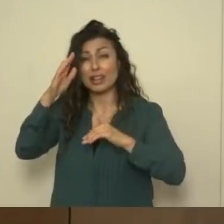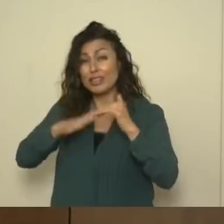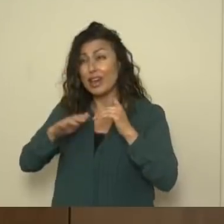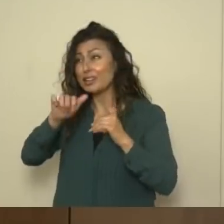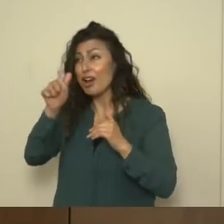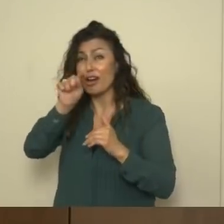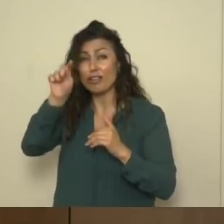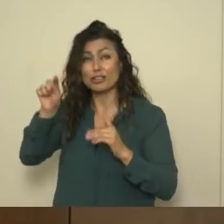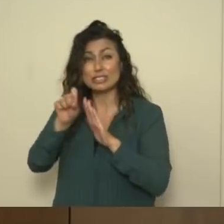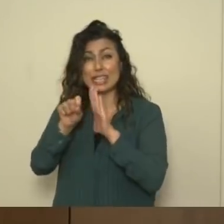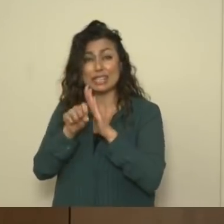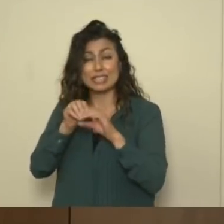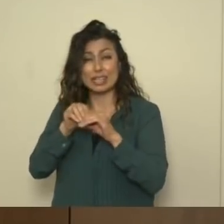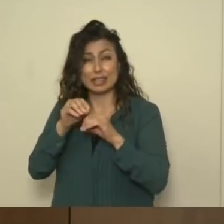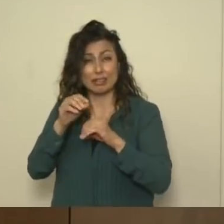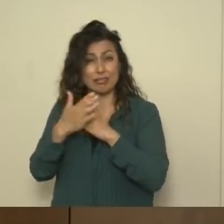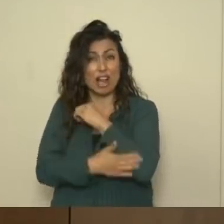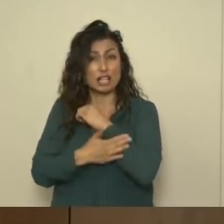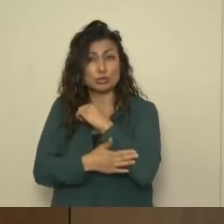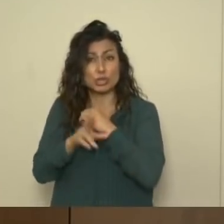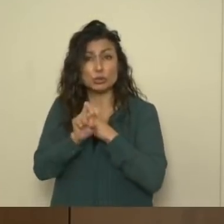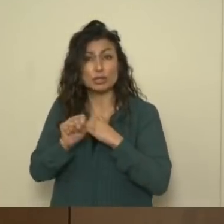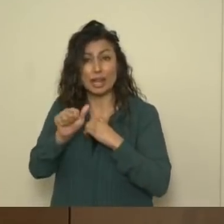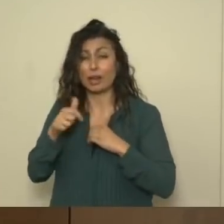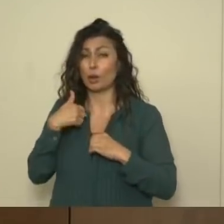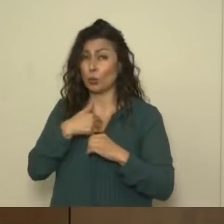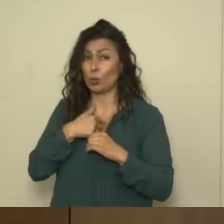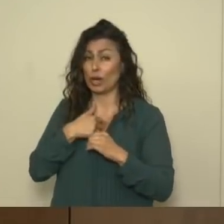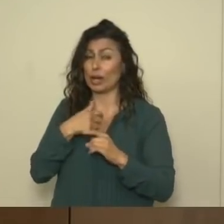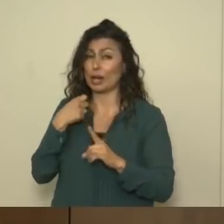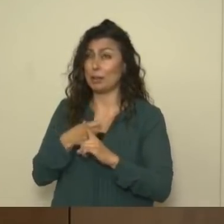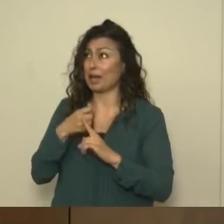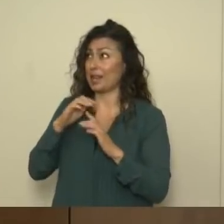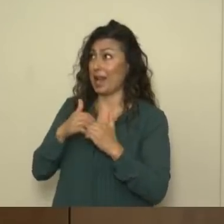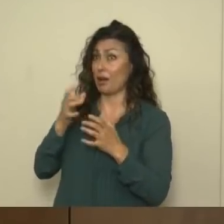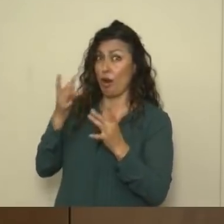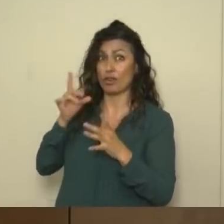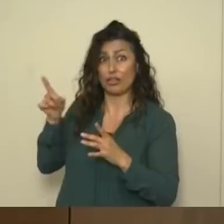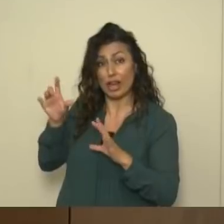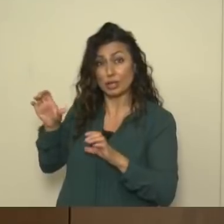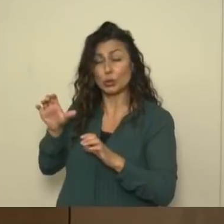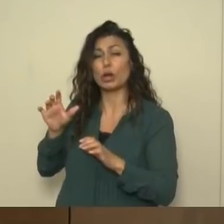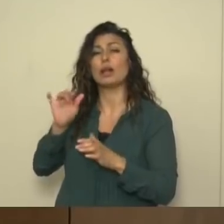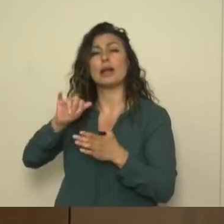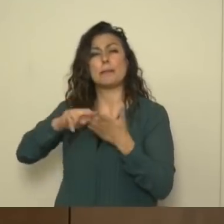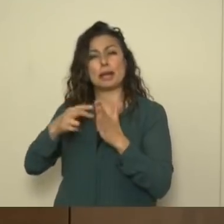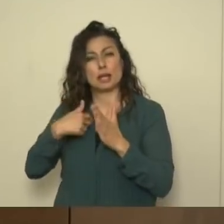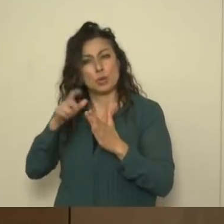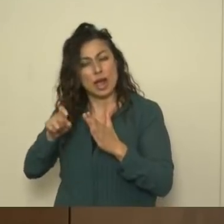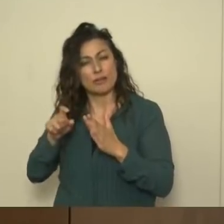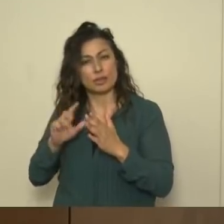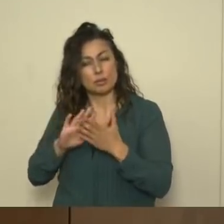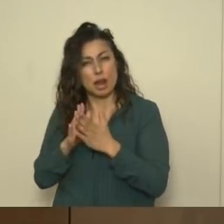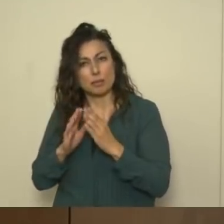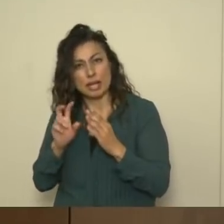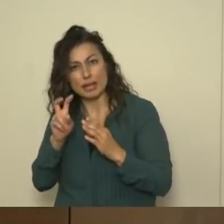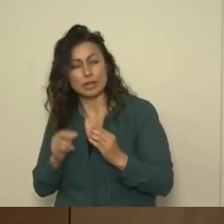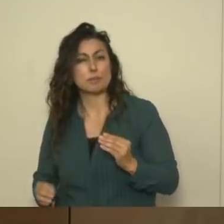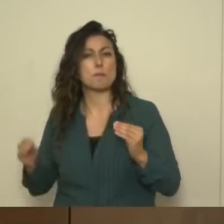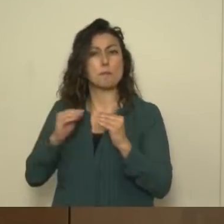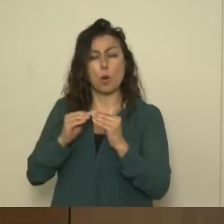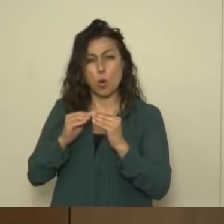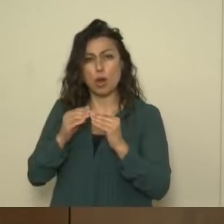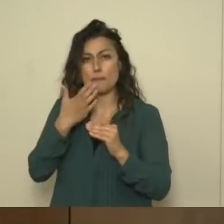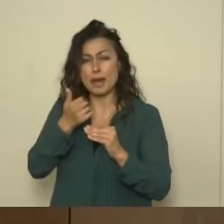the other states in the country. We're impacted by how poorly they do, which means we have to be even more diligent. We can do